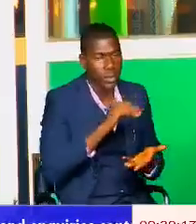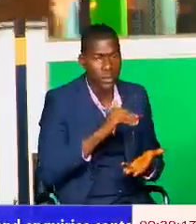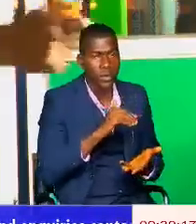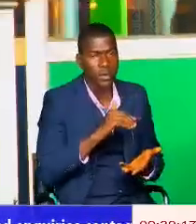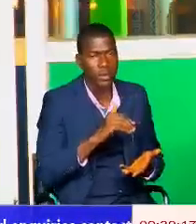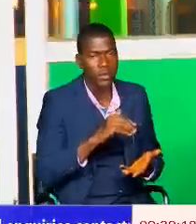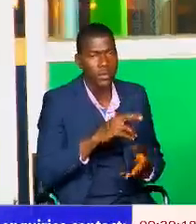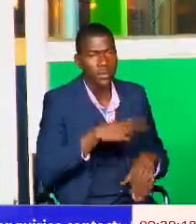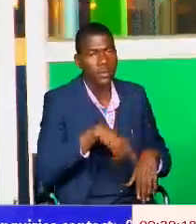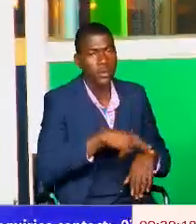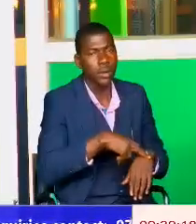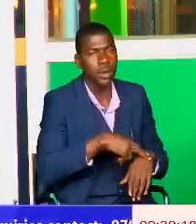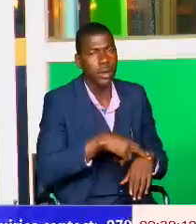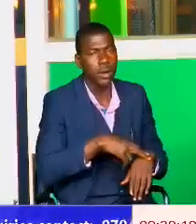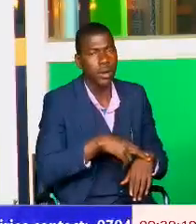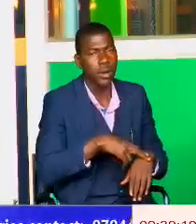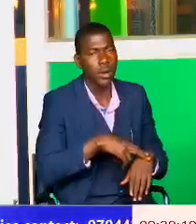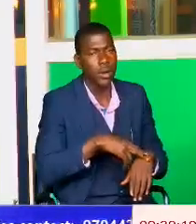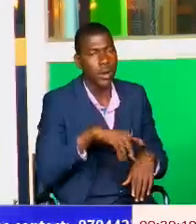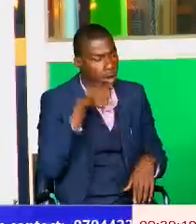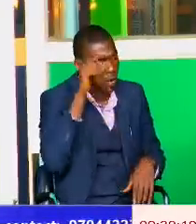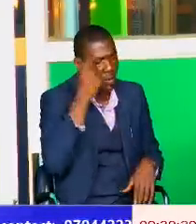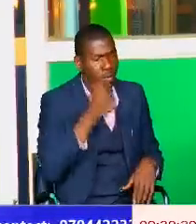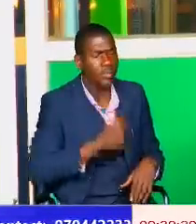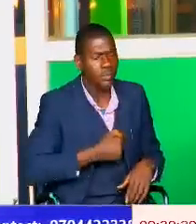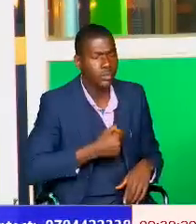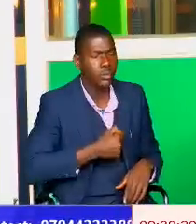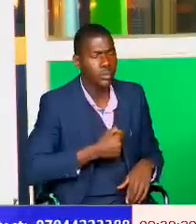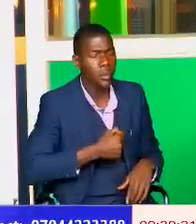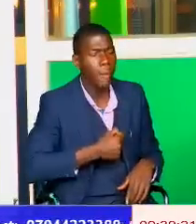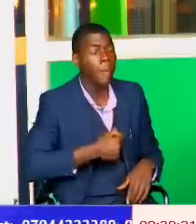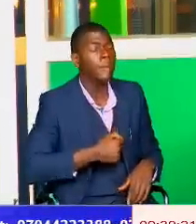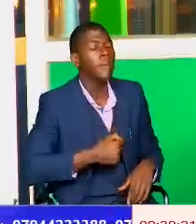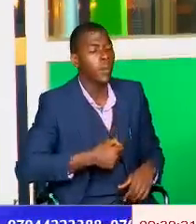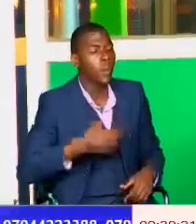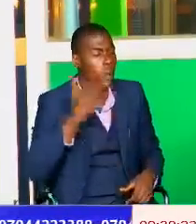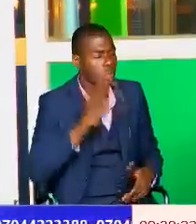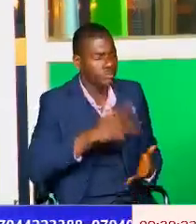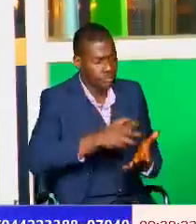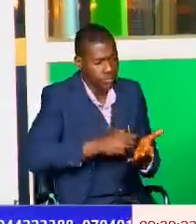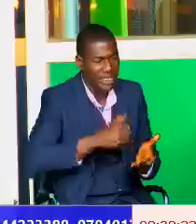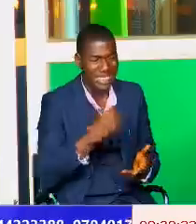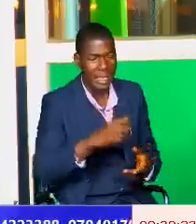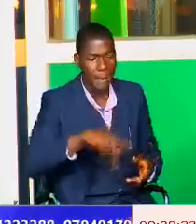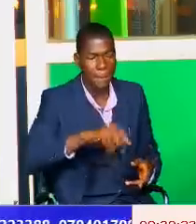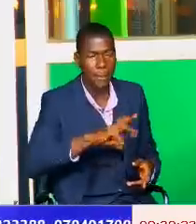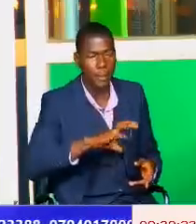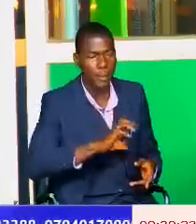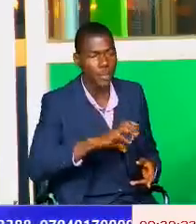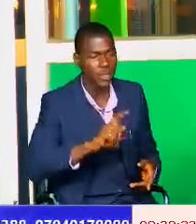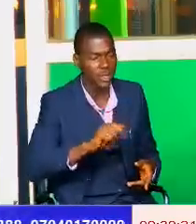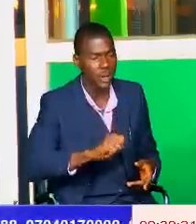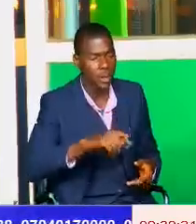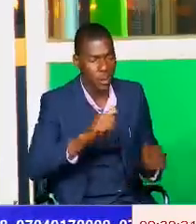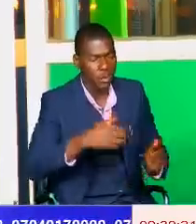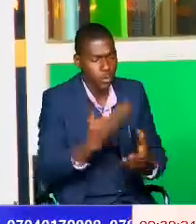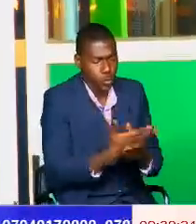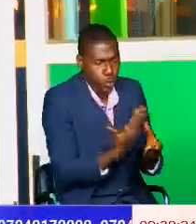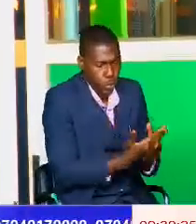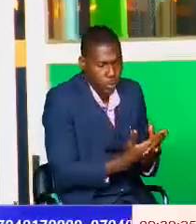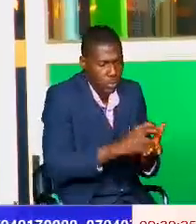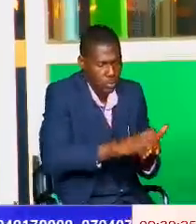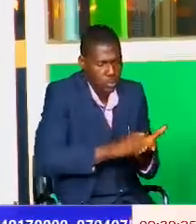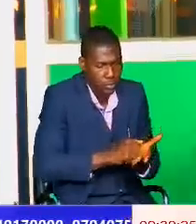would take 10% to perfect their documents. Mm-hmm. So the total amount that got to us was